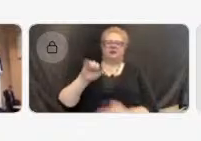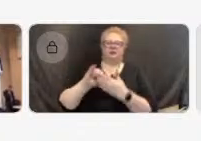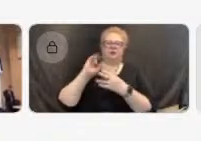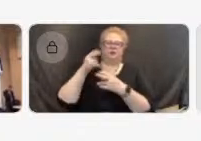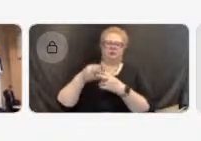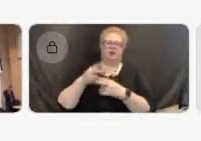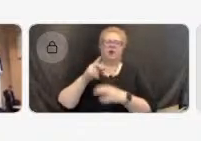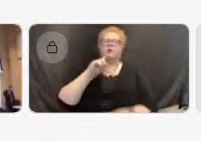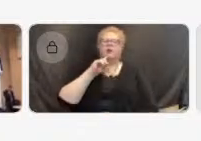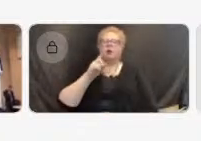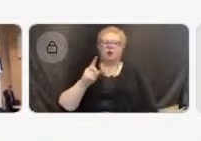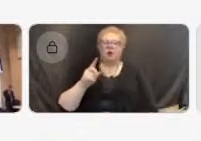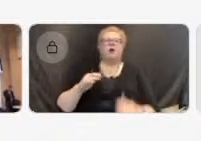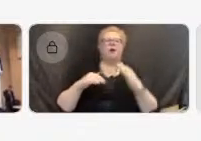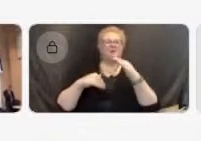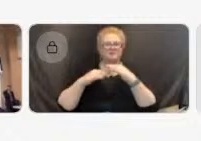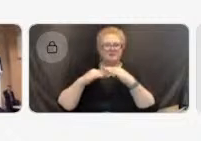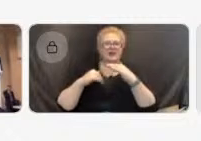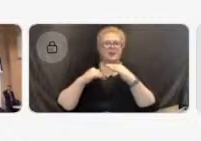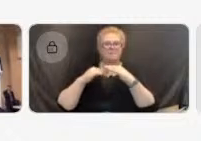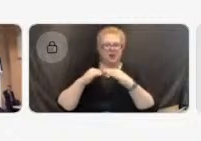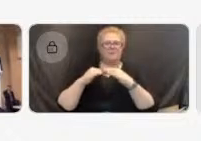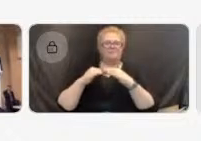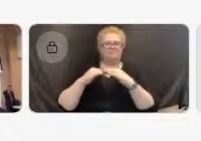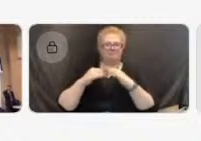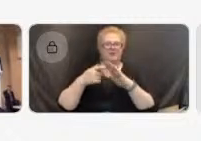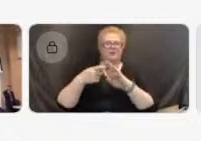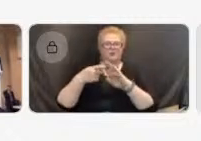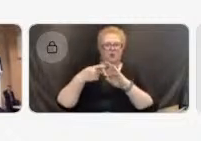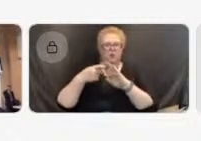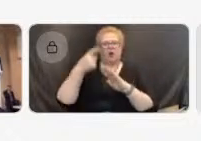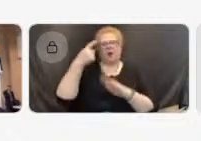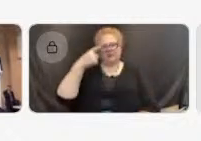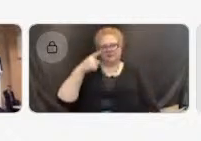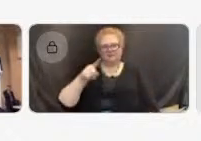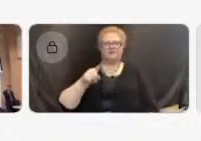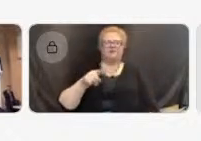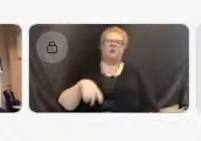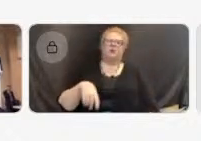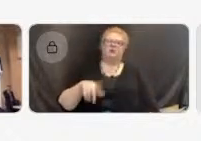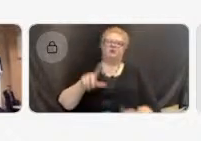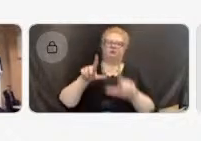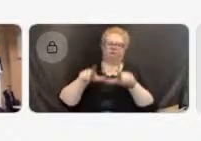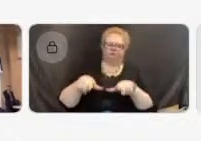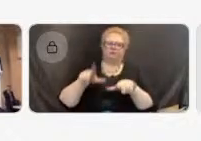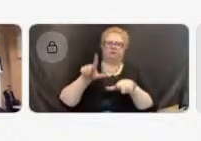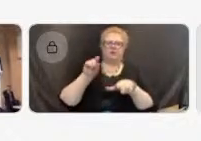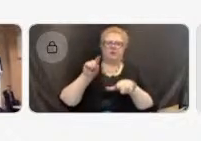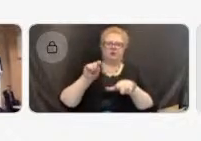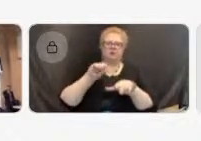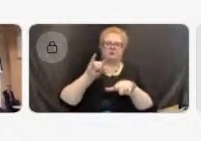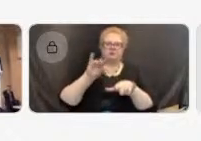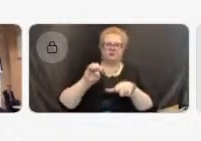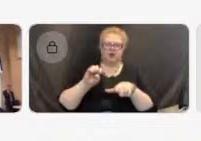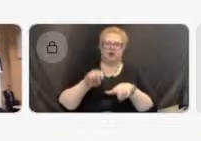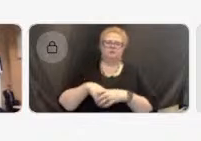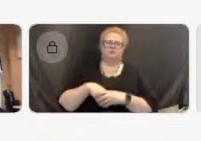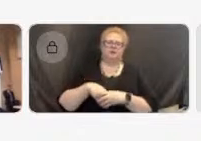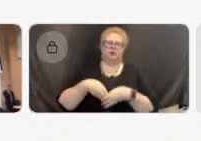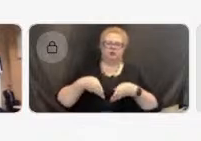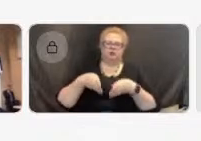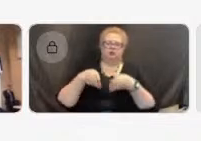minimum requirements for lot sizes, street widths, how we develop property.